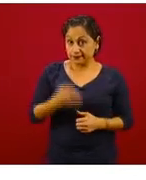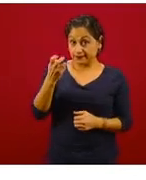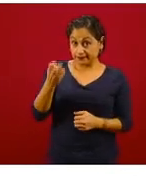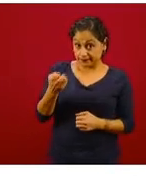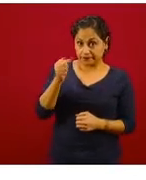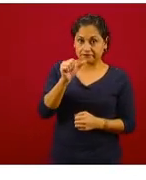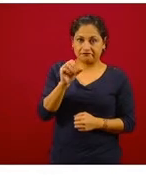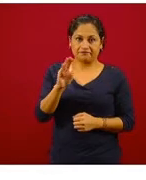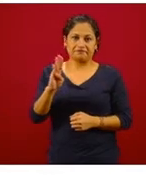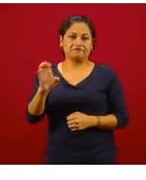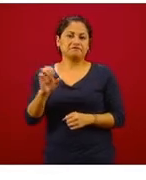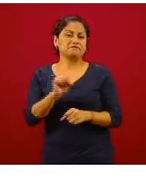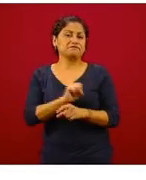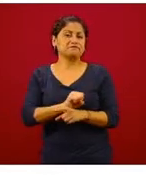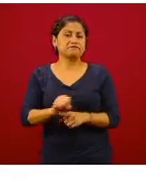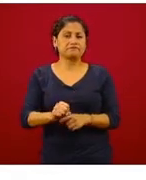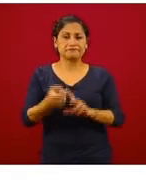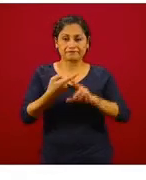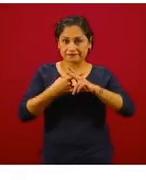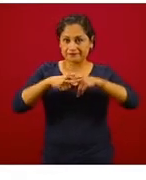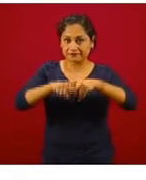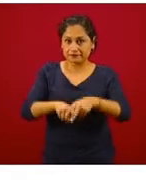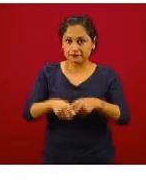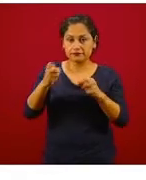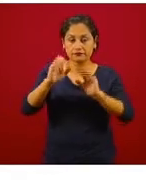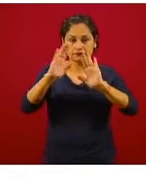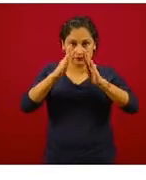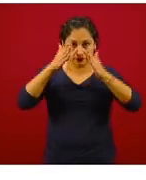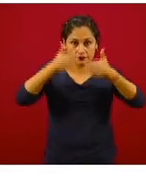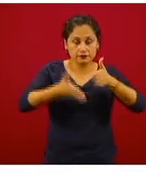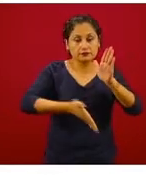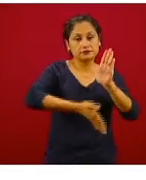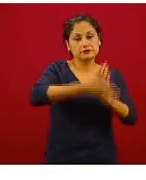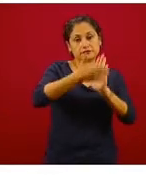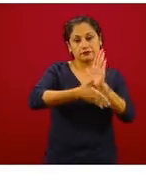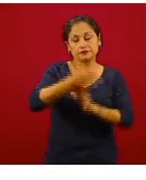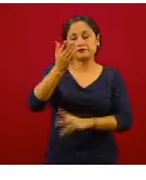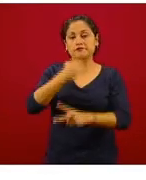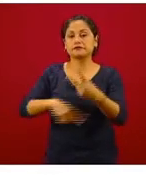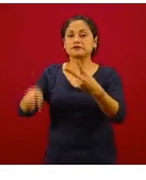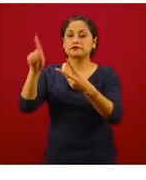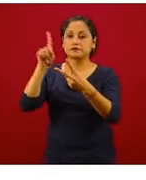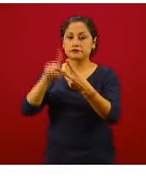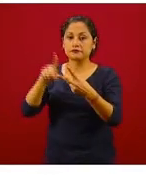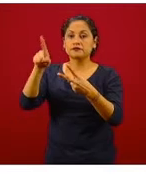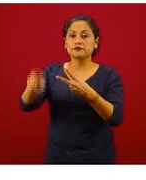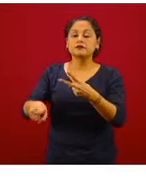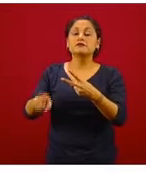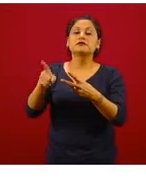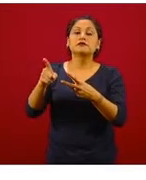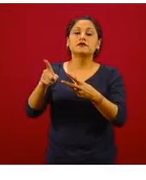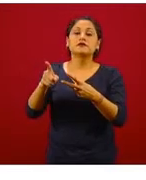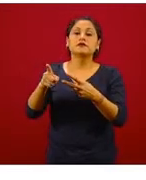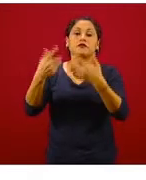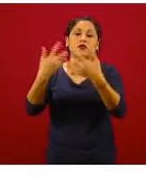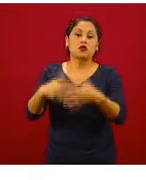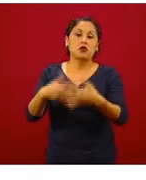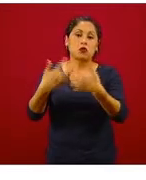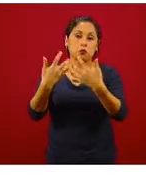these resources that they have available. And I stress this is the ABC. So this applies for